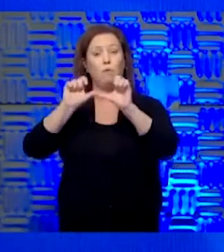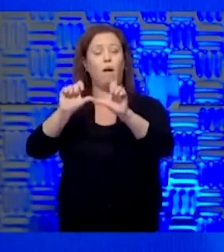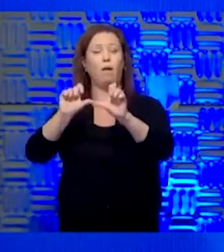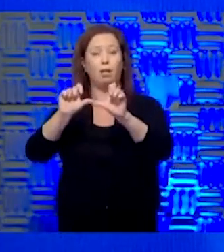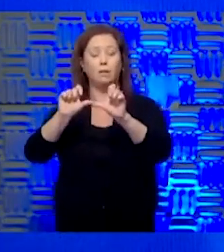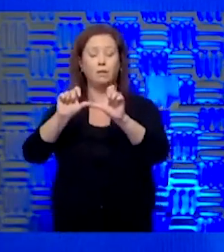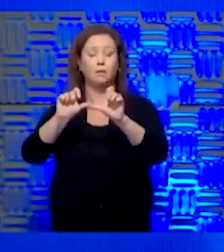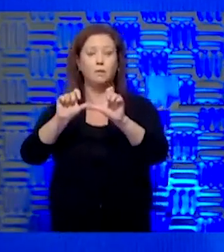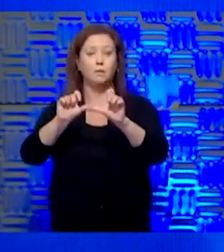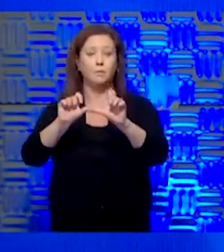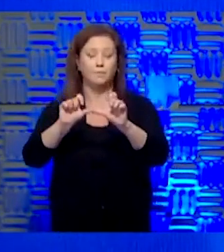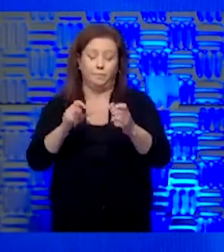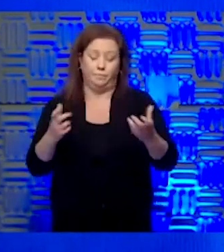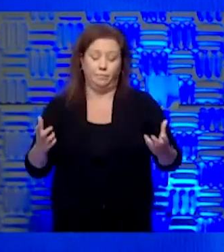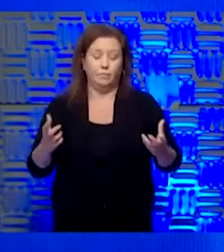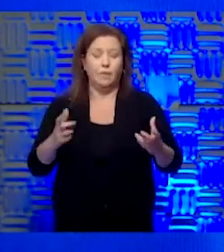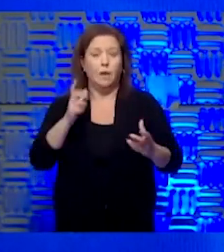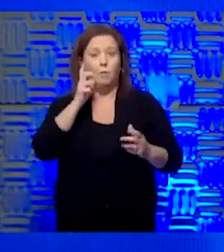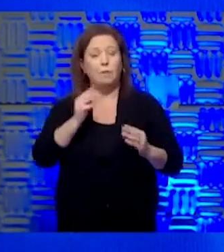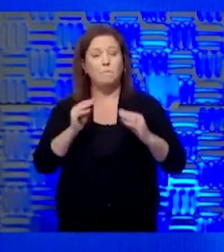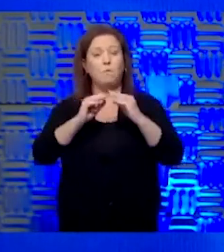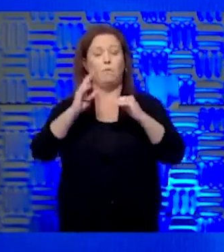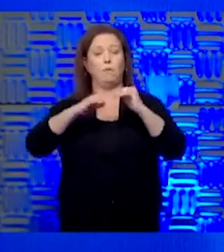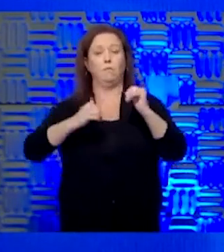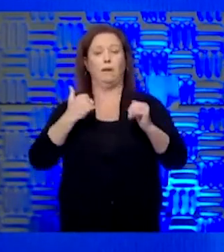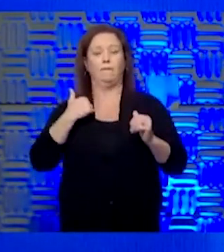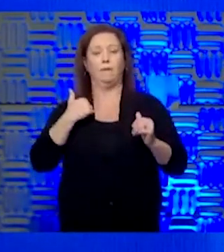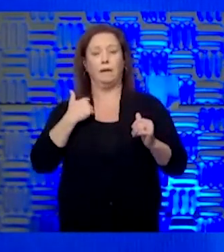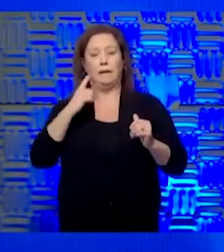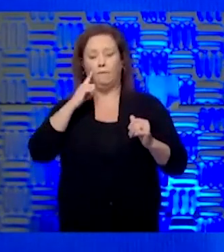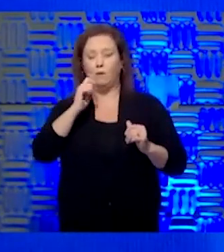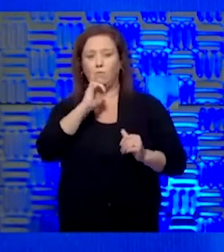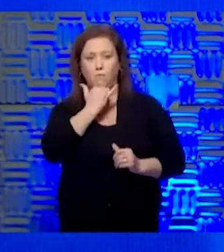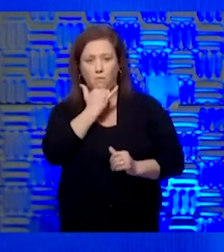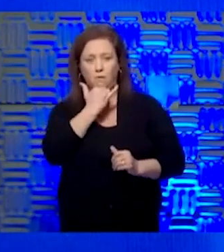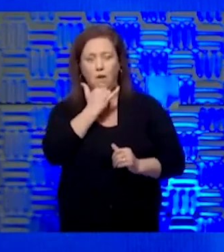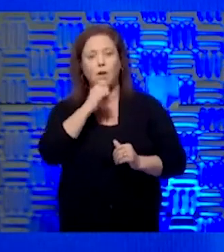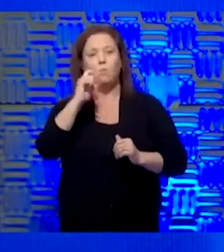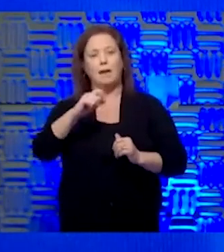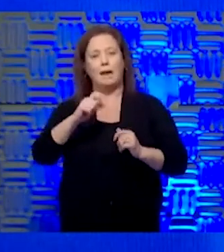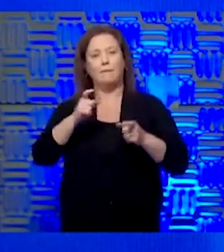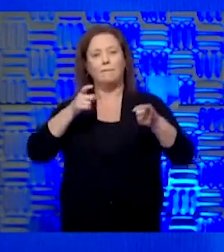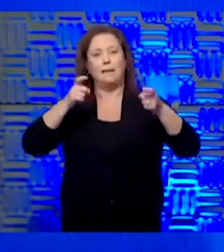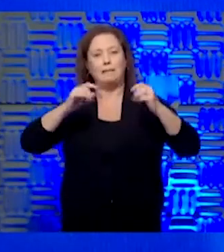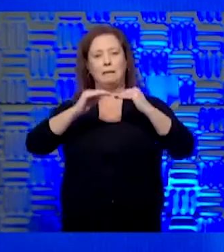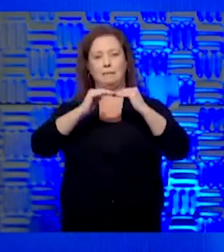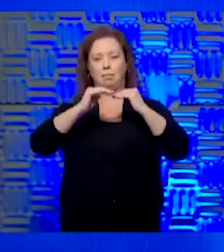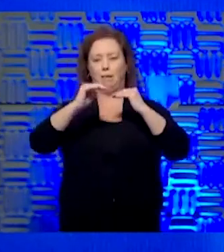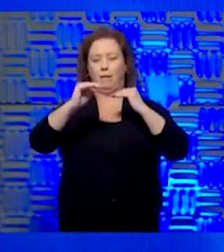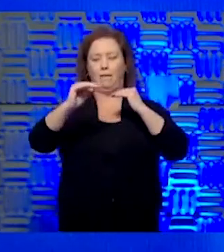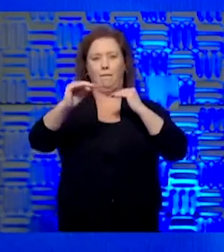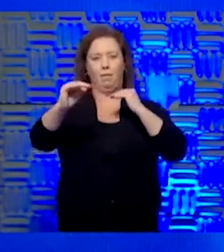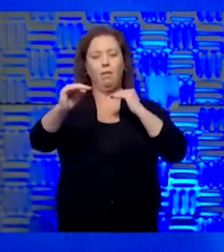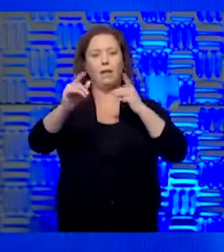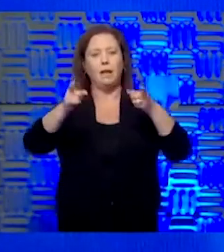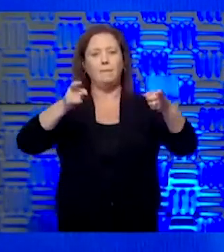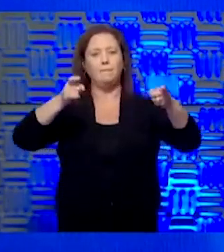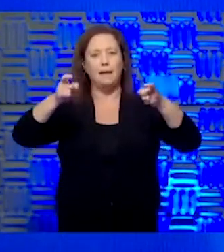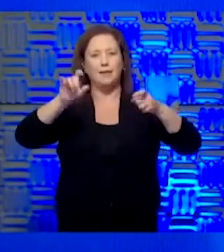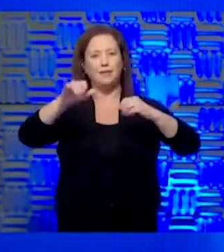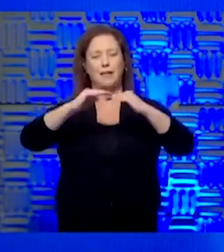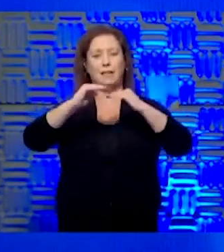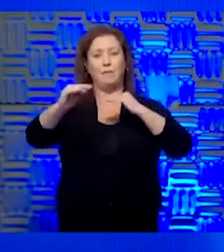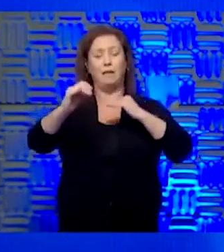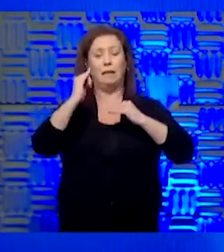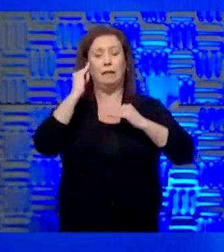likely will be more than we have right now. But it has to be kept at a level that it's manageable. And as individual folks, unless you